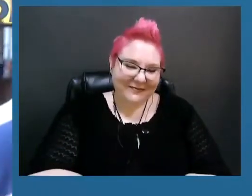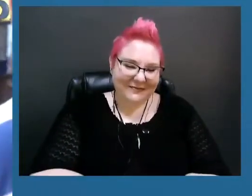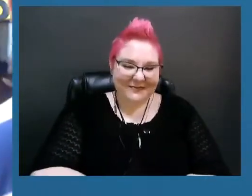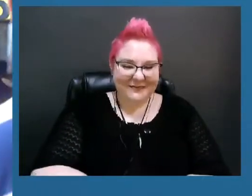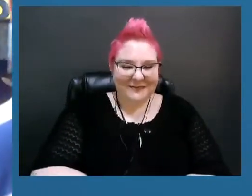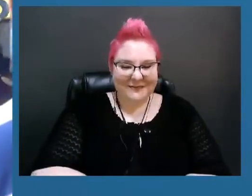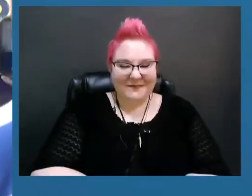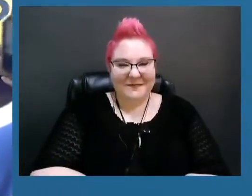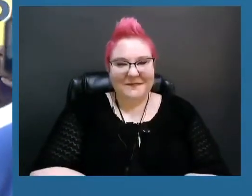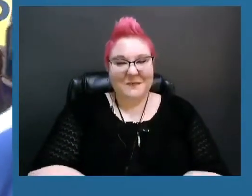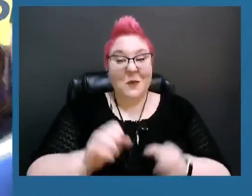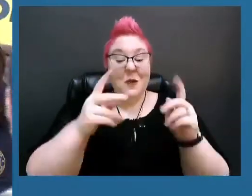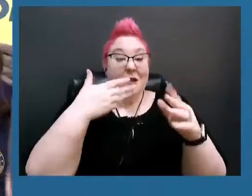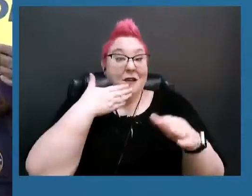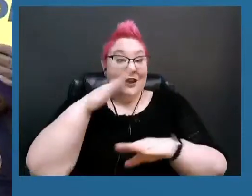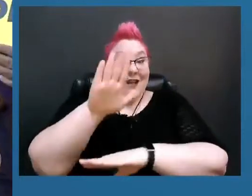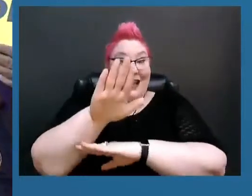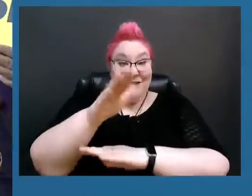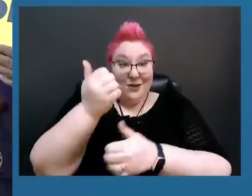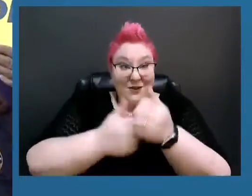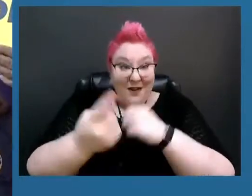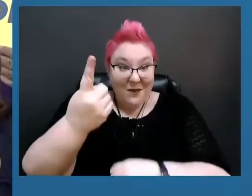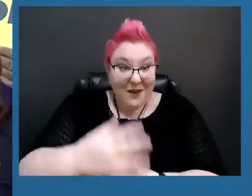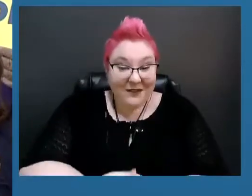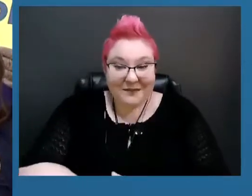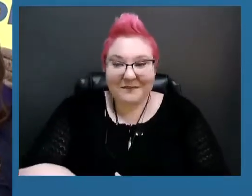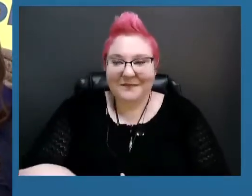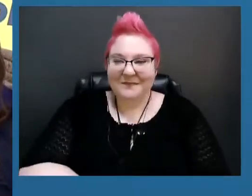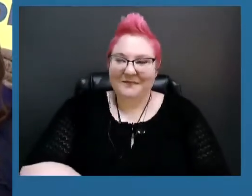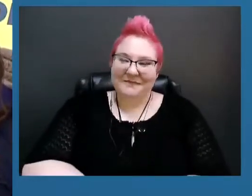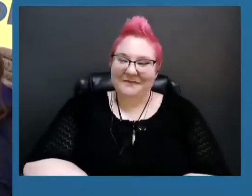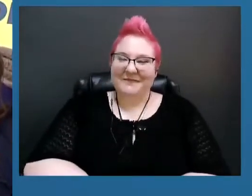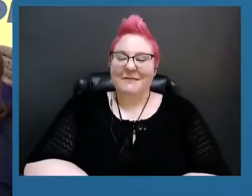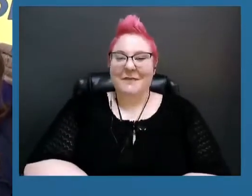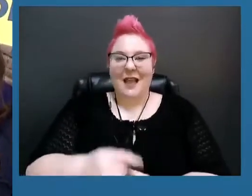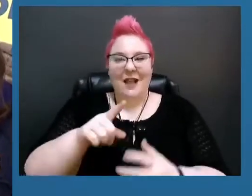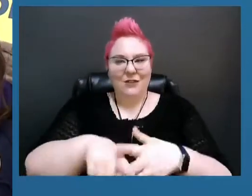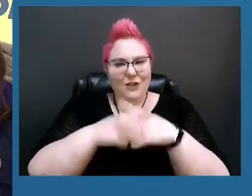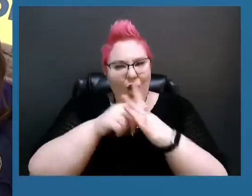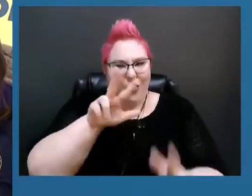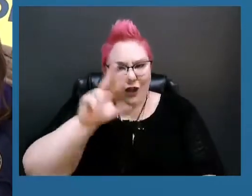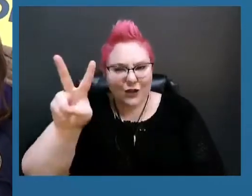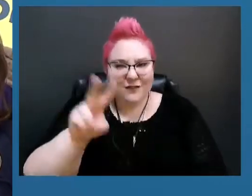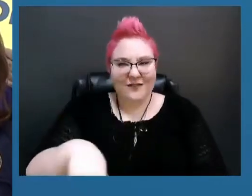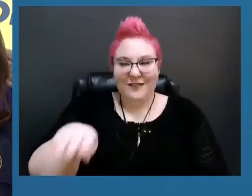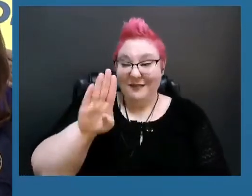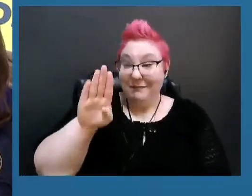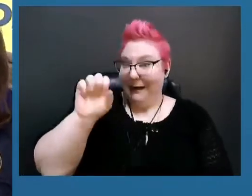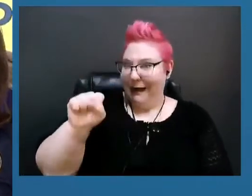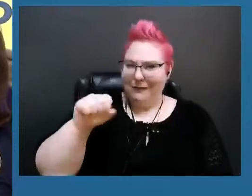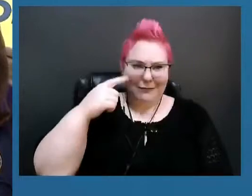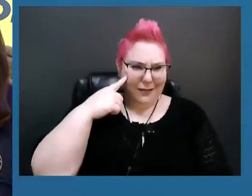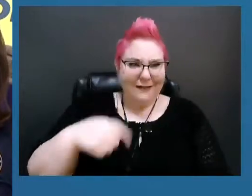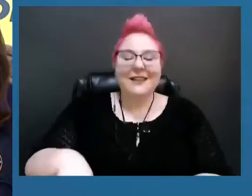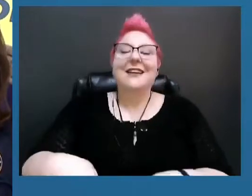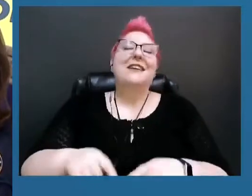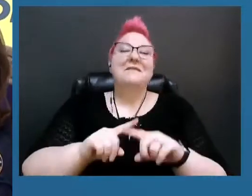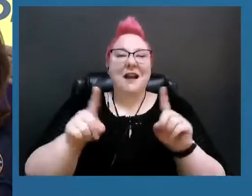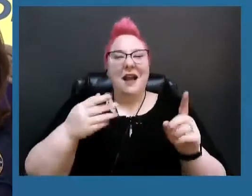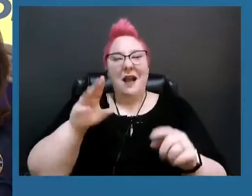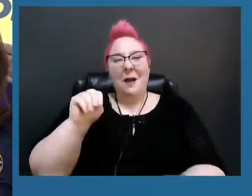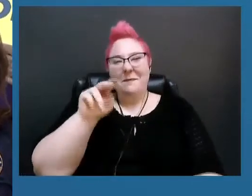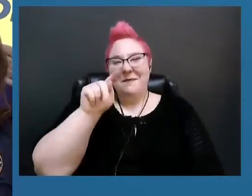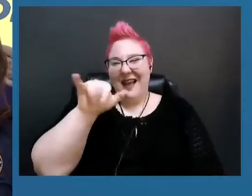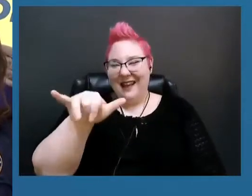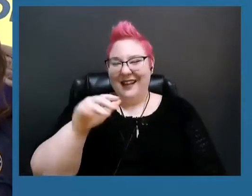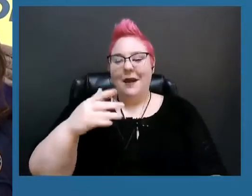All right. Good afternoon, everyone. Good afternoon. I got to start. 32. BJ. All right. I'm Manny Passreich, and I'm the president